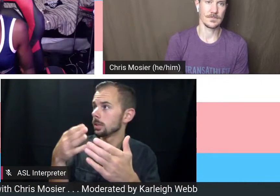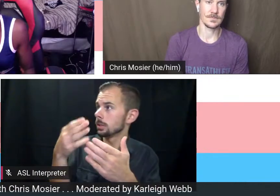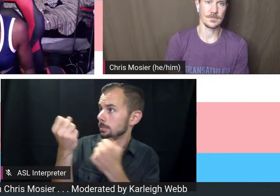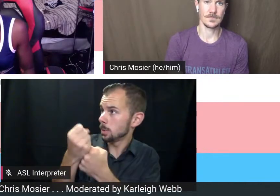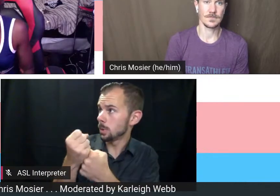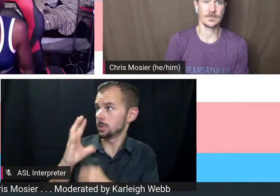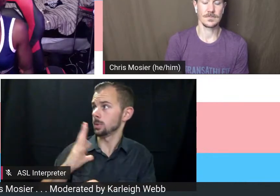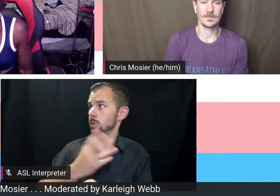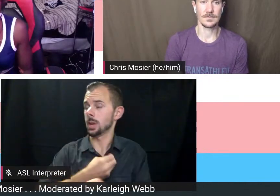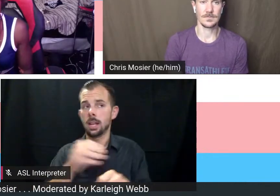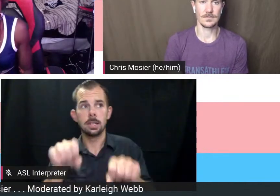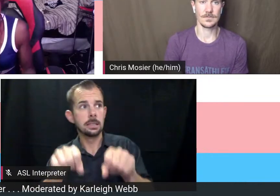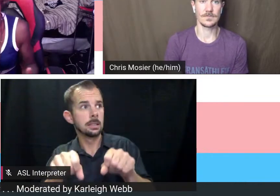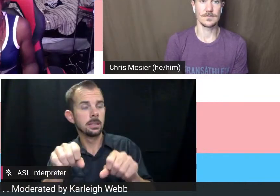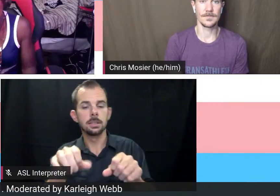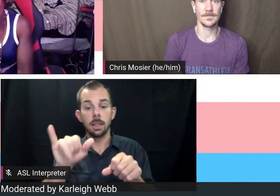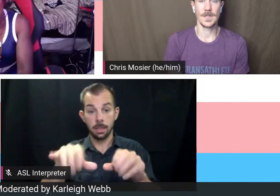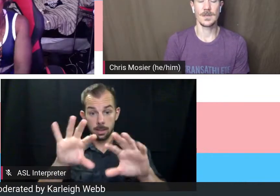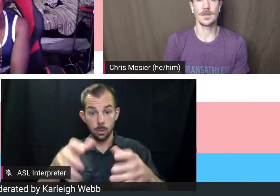transgender people in general?